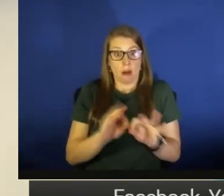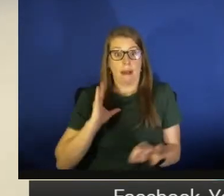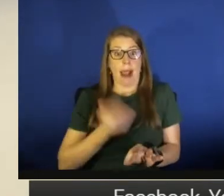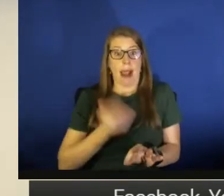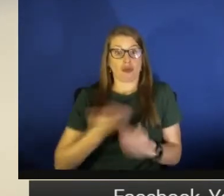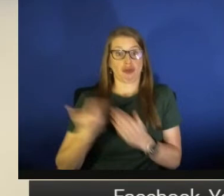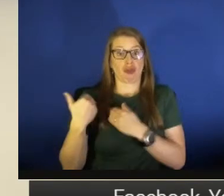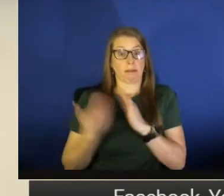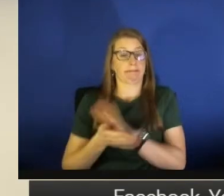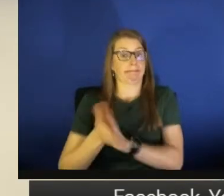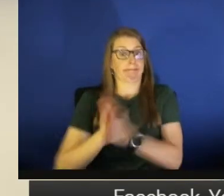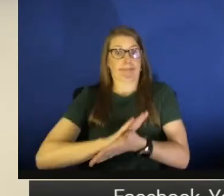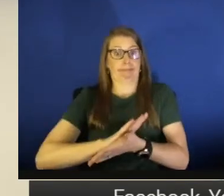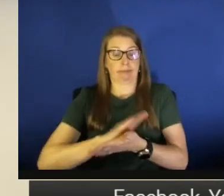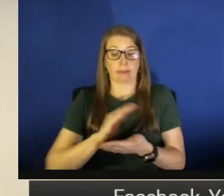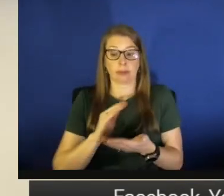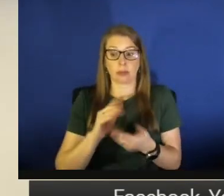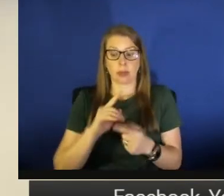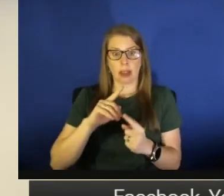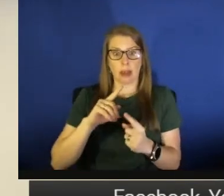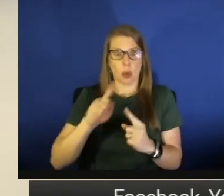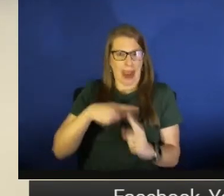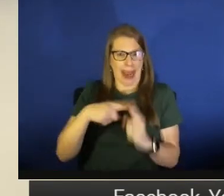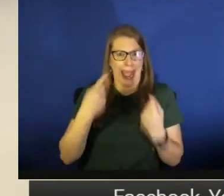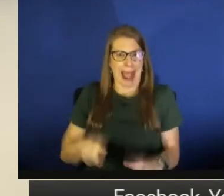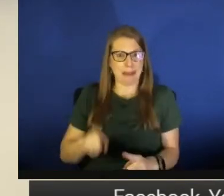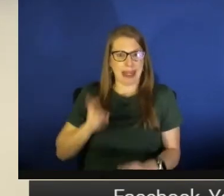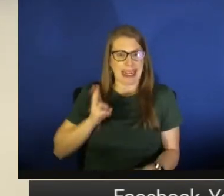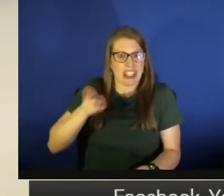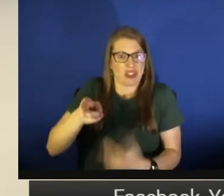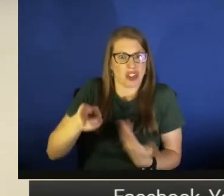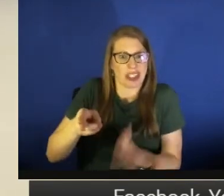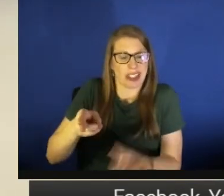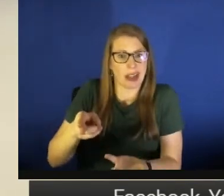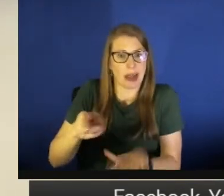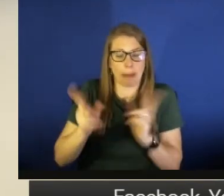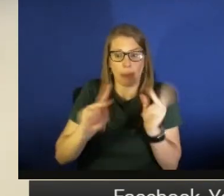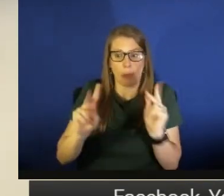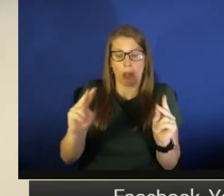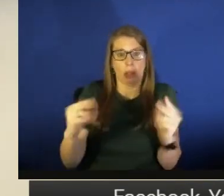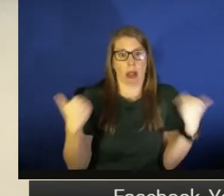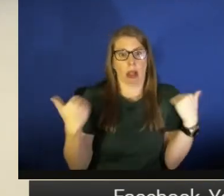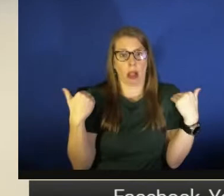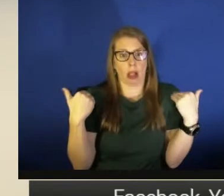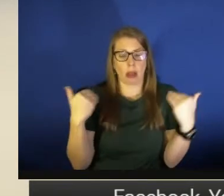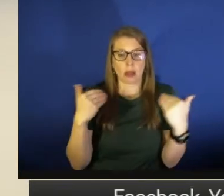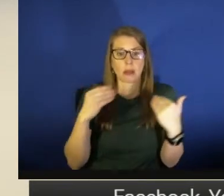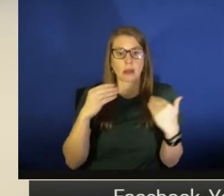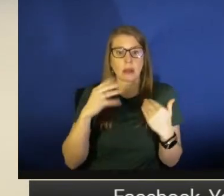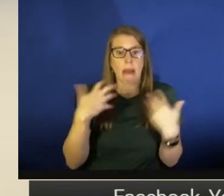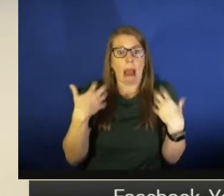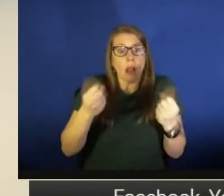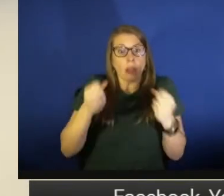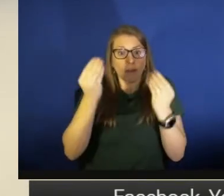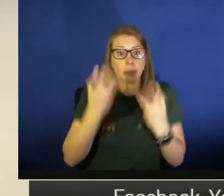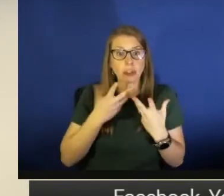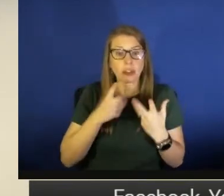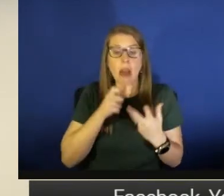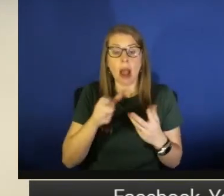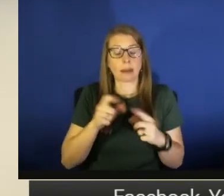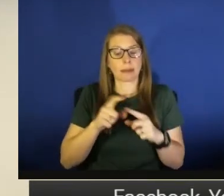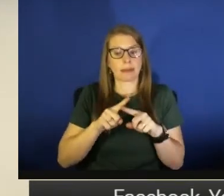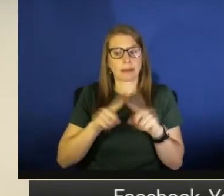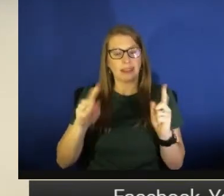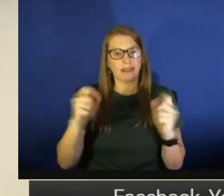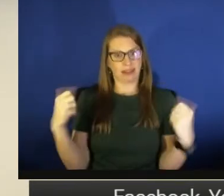ever been, because when has this happened in history? People were turning to us, and it wasn't just about their health information, their fears for